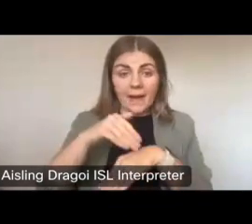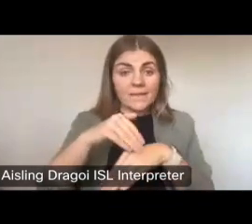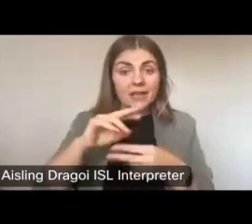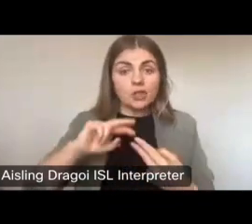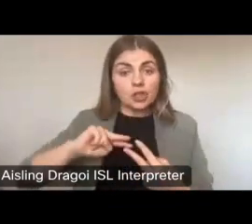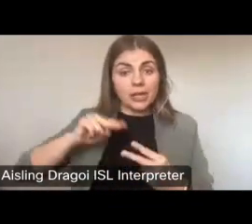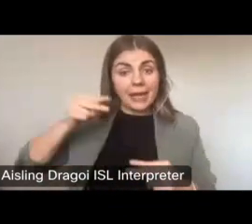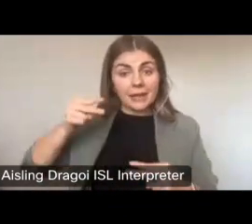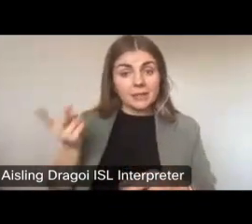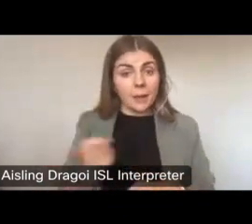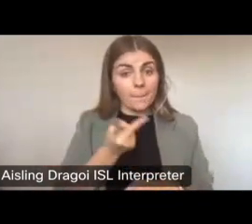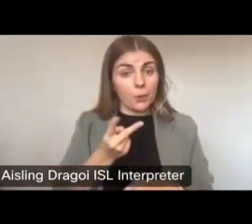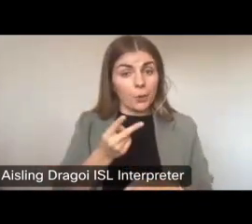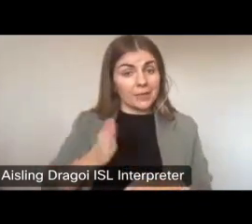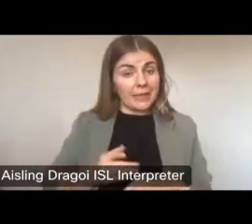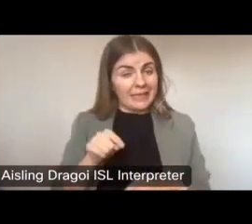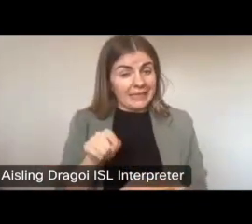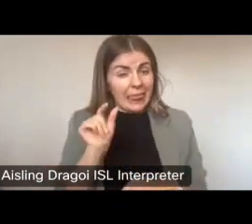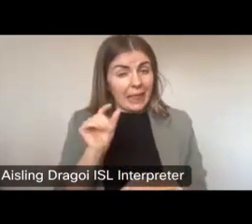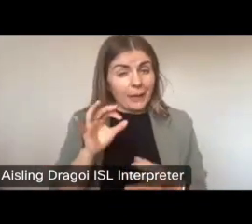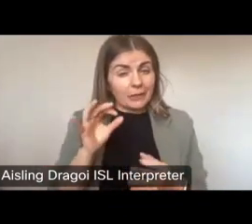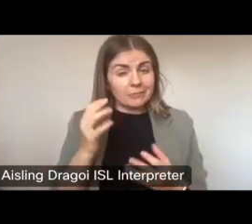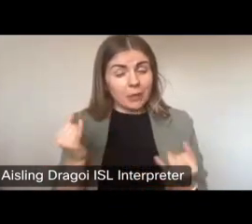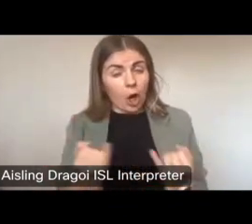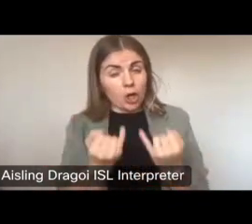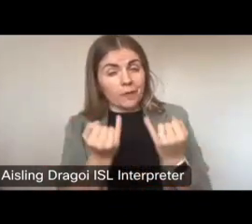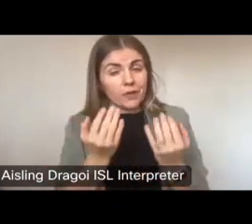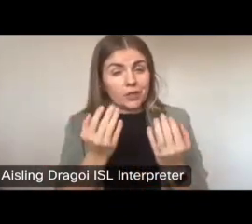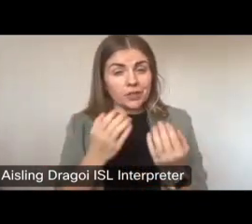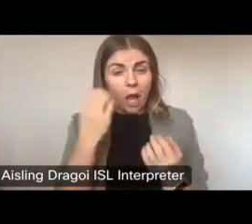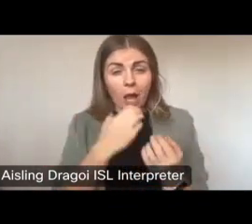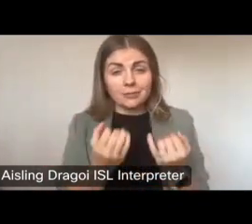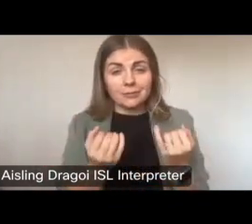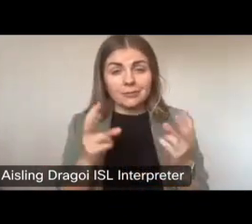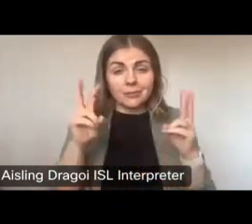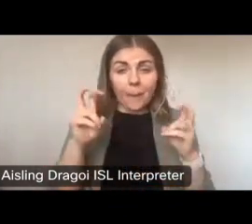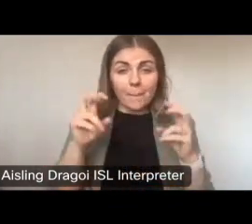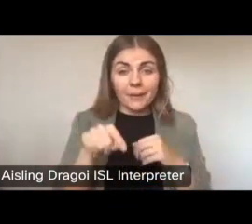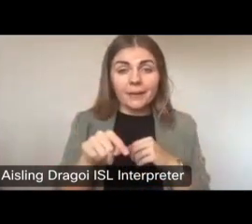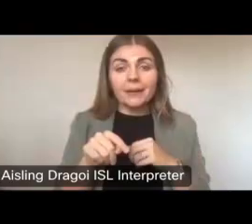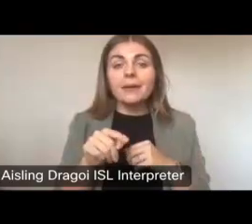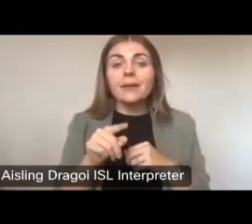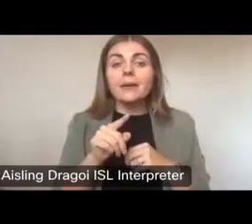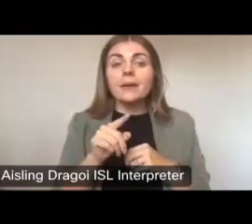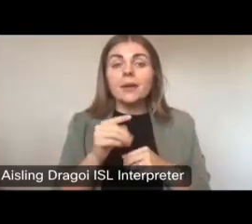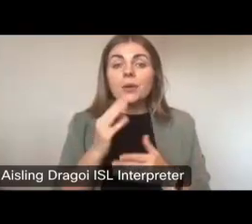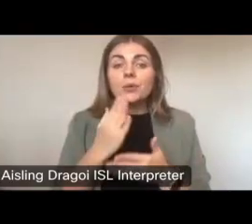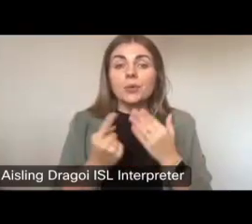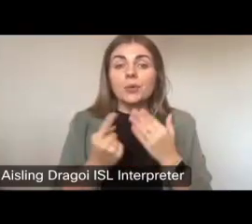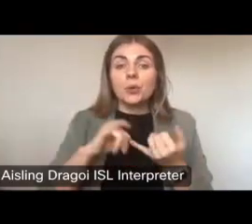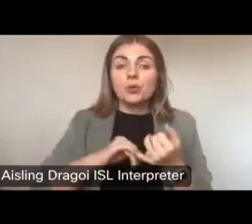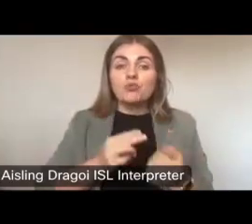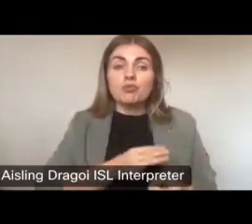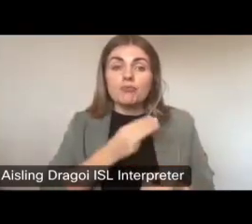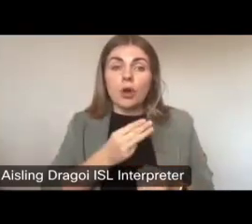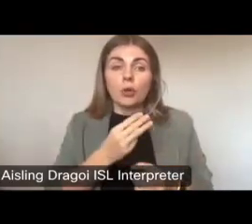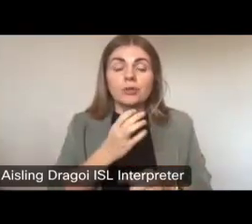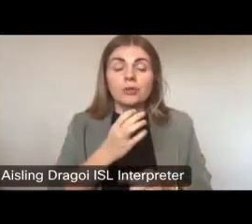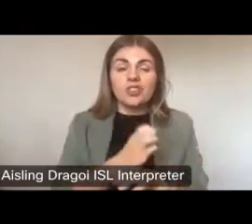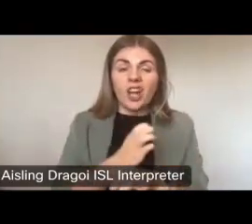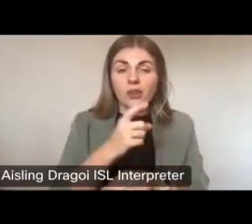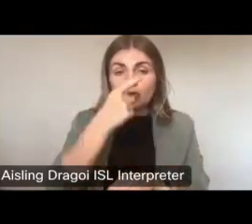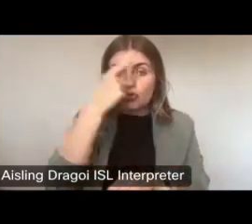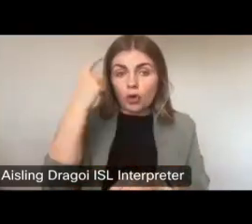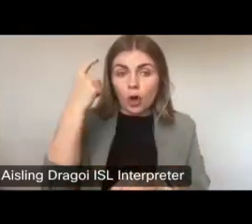that epigenetics. Everyone who promotes childhood trauma says, quotes a lot of research to show epigenetics. I have